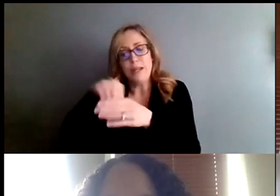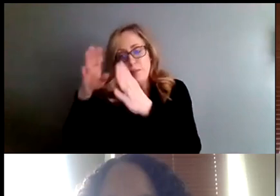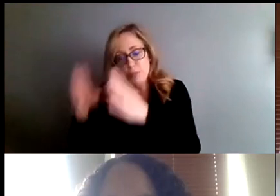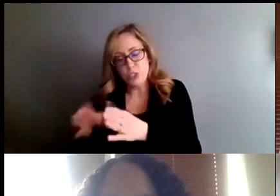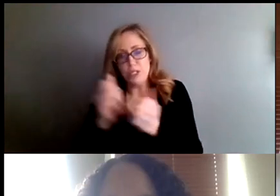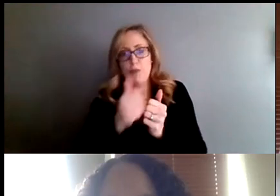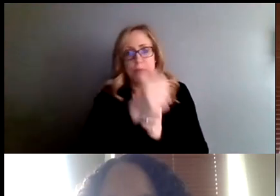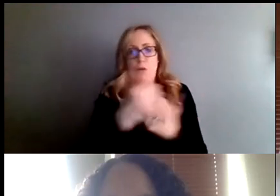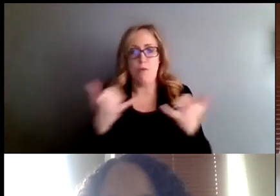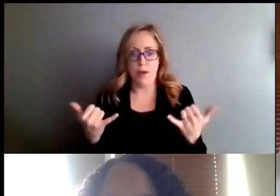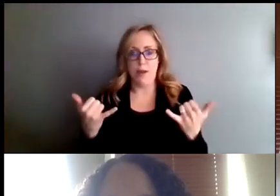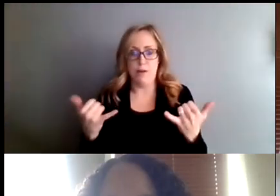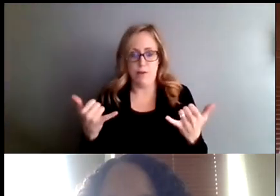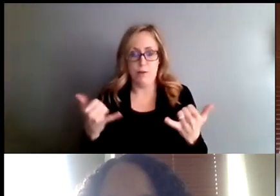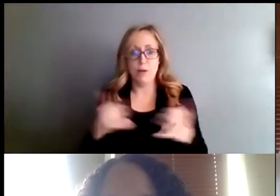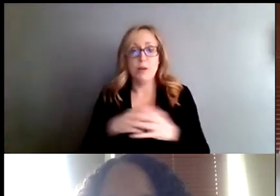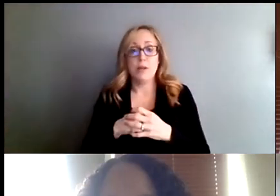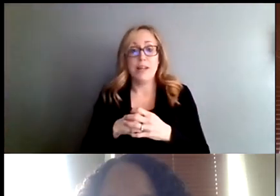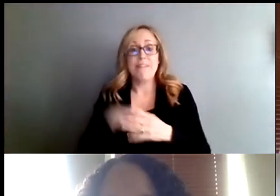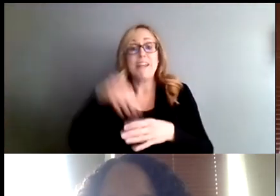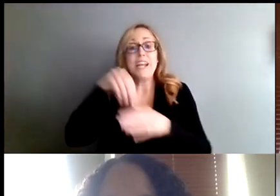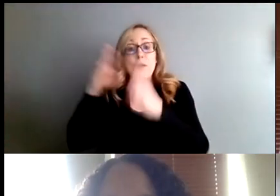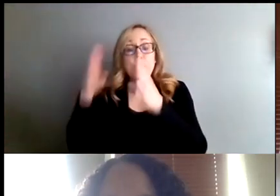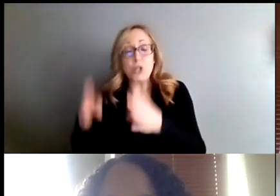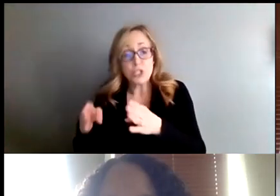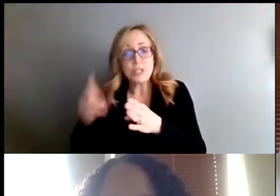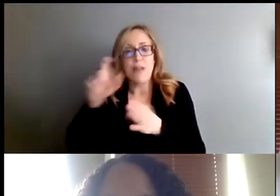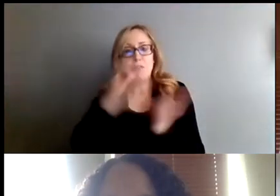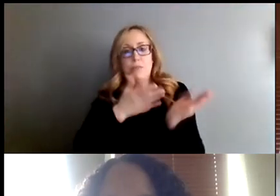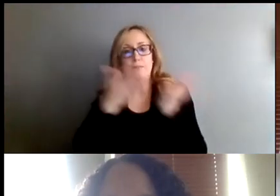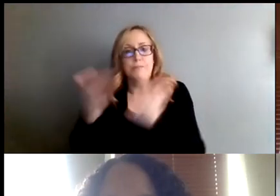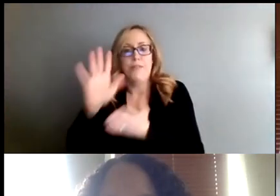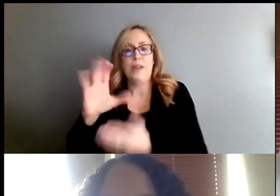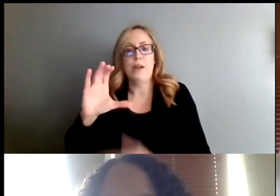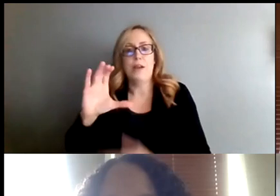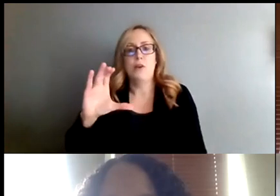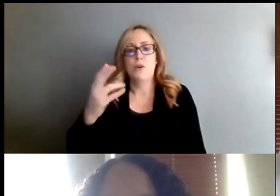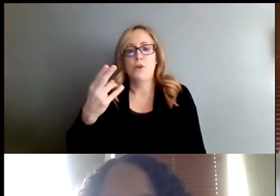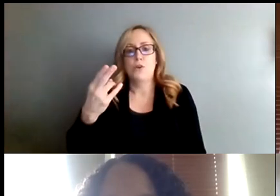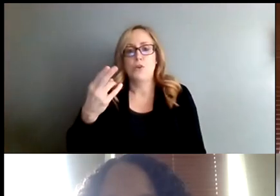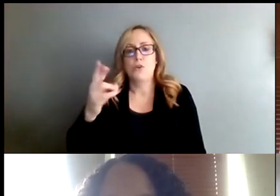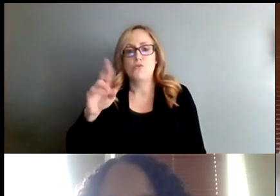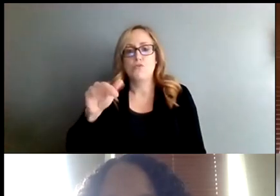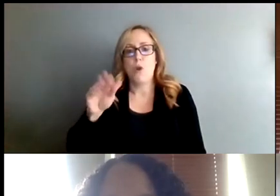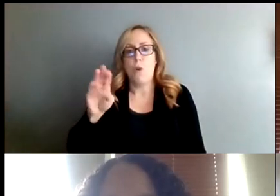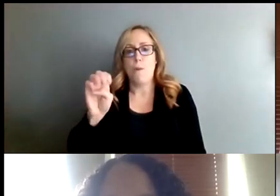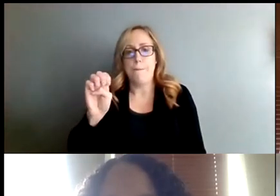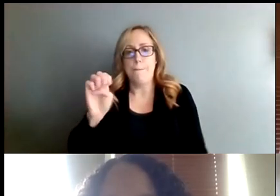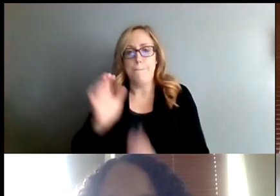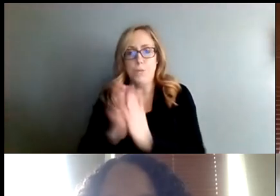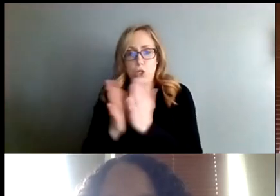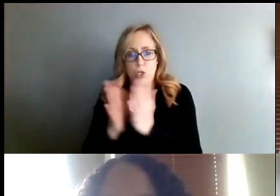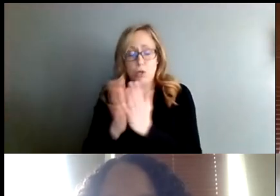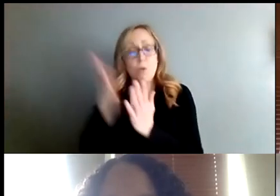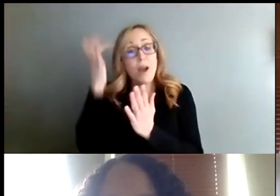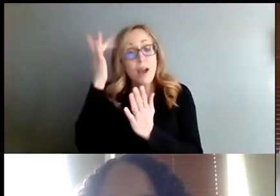We would expect our in-person students to also be bringing their Chromebooks with them to school because we want to limit the number